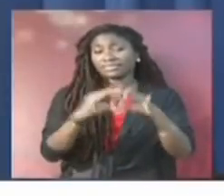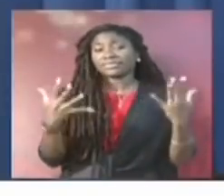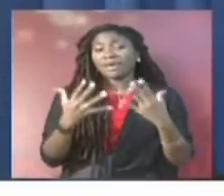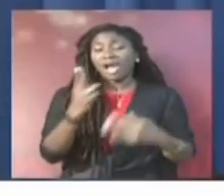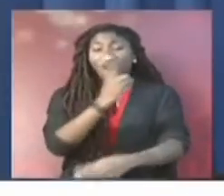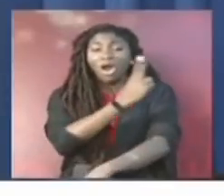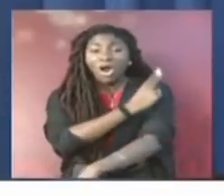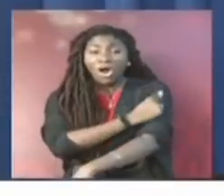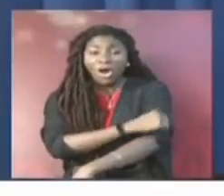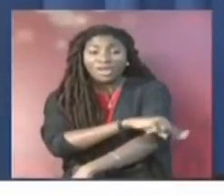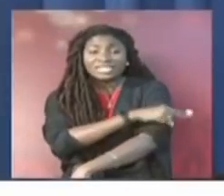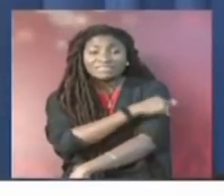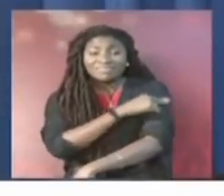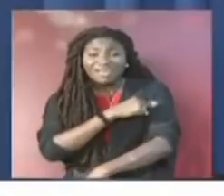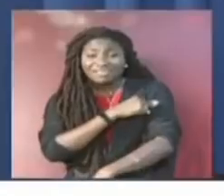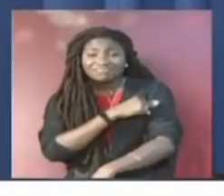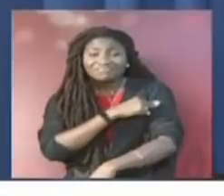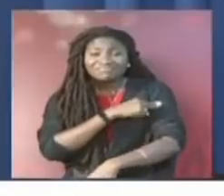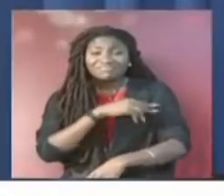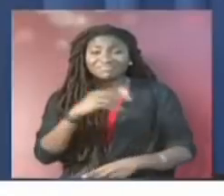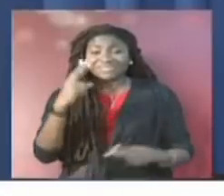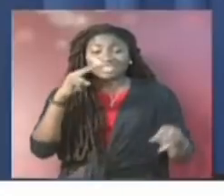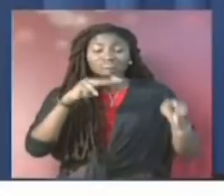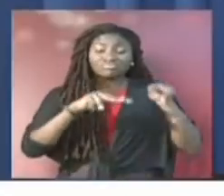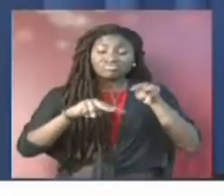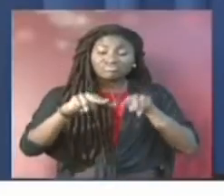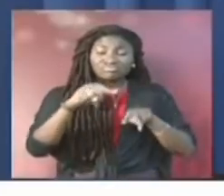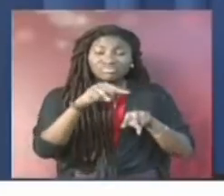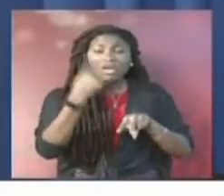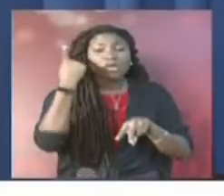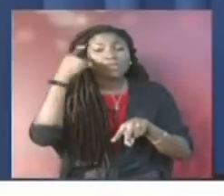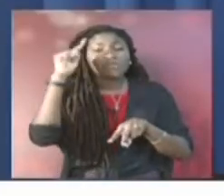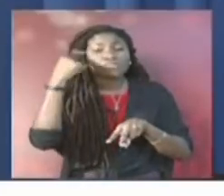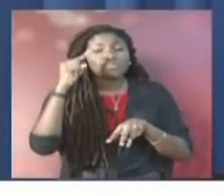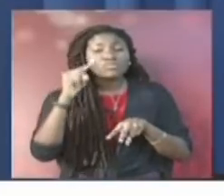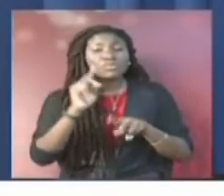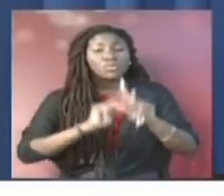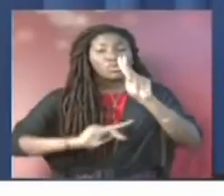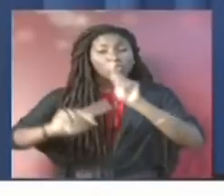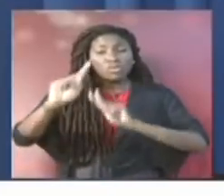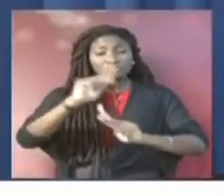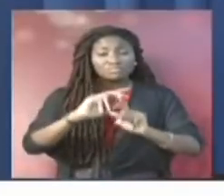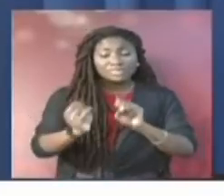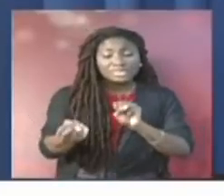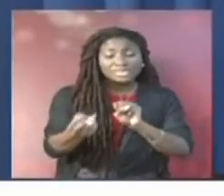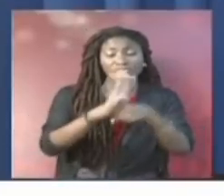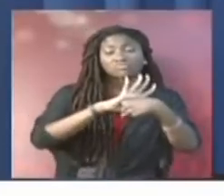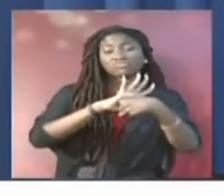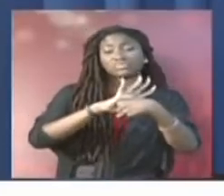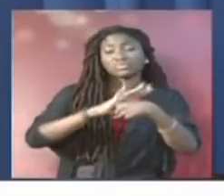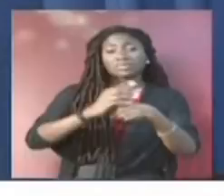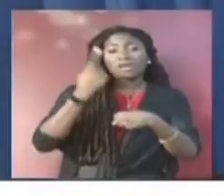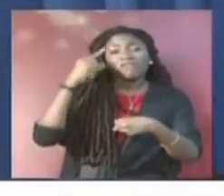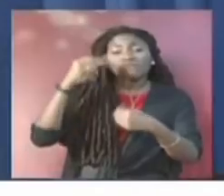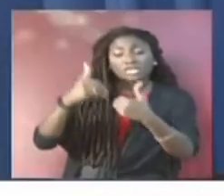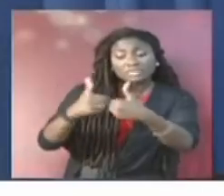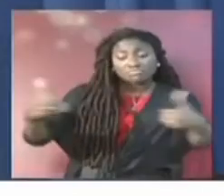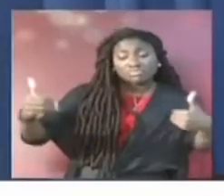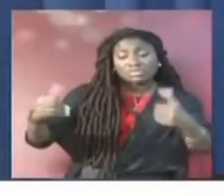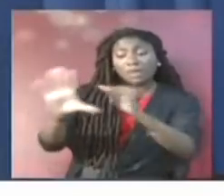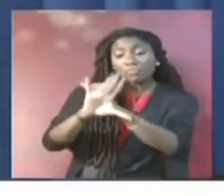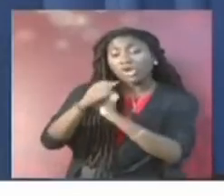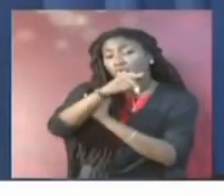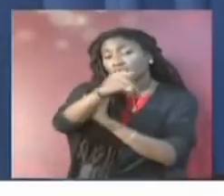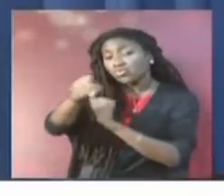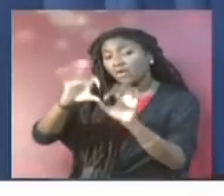hospital occupancy and the parallel system that was formulated and operationalized to protect you, your family, and